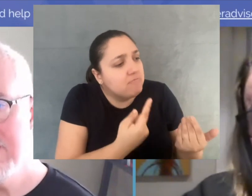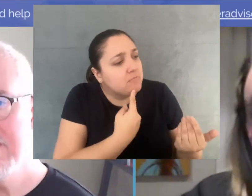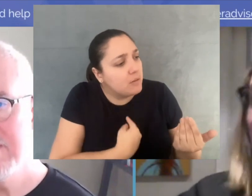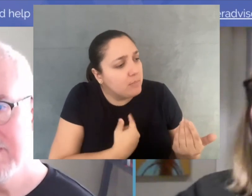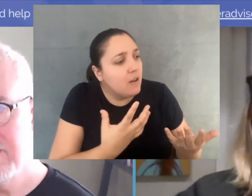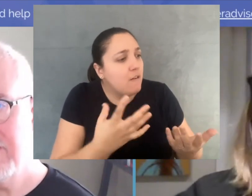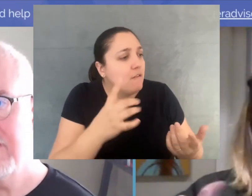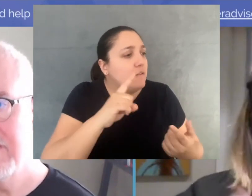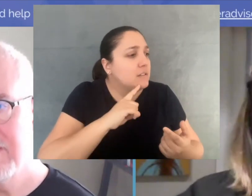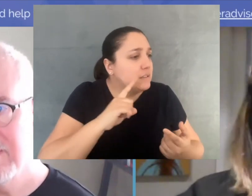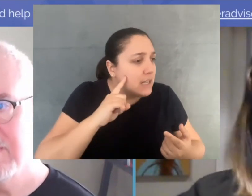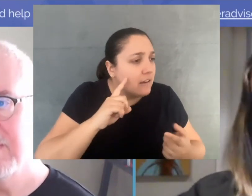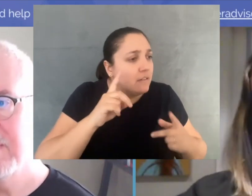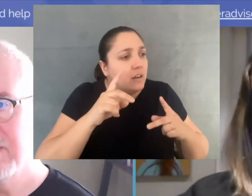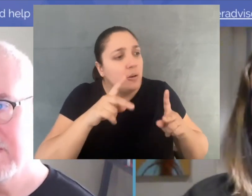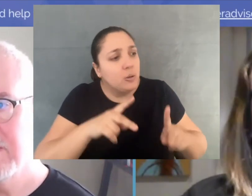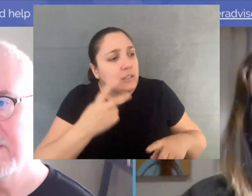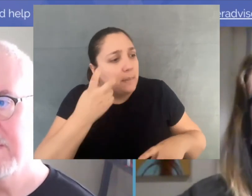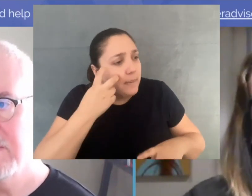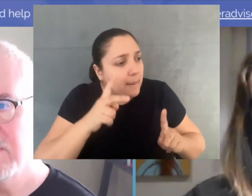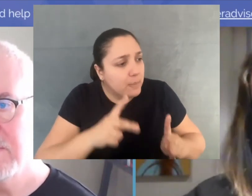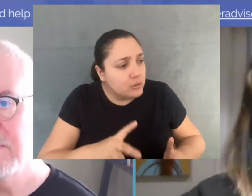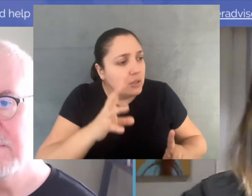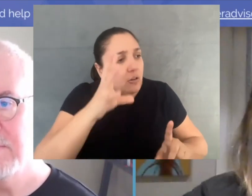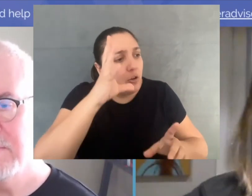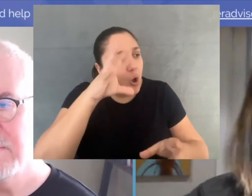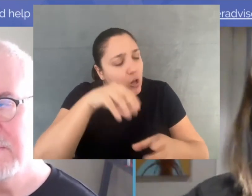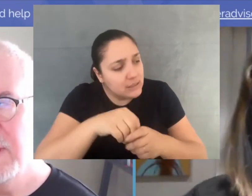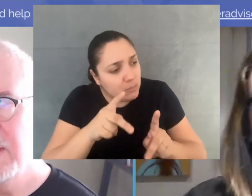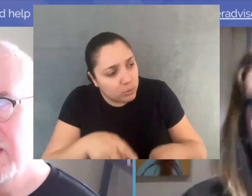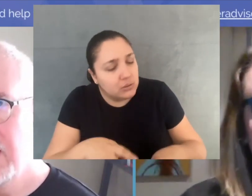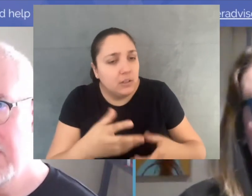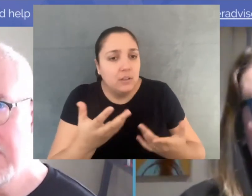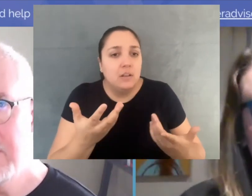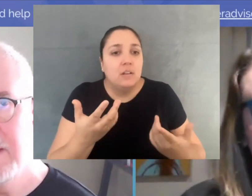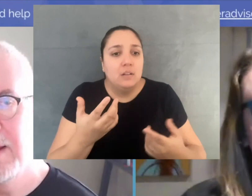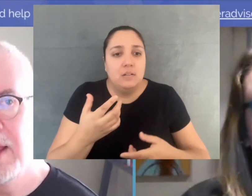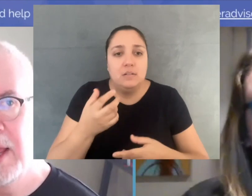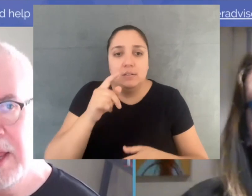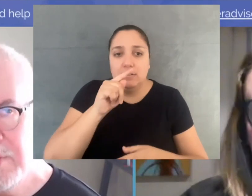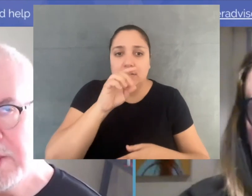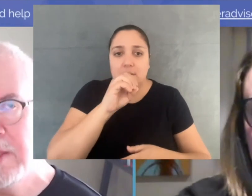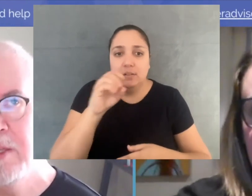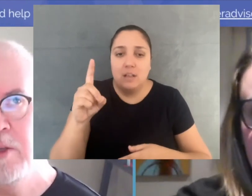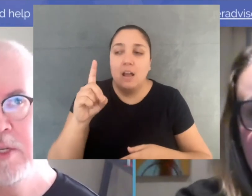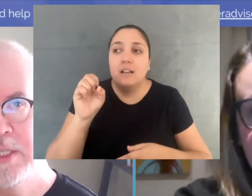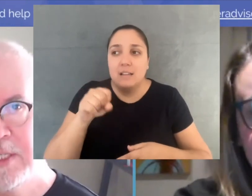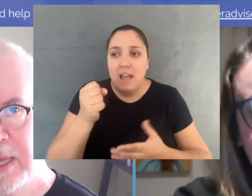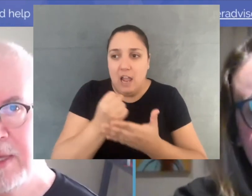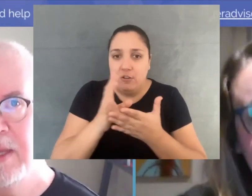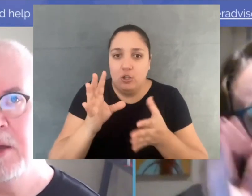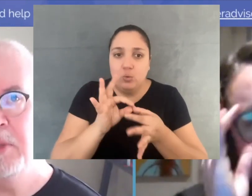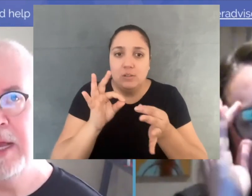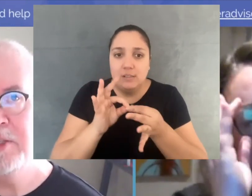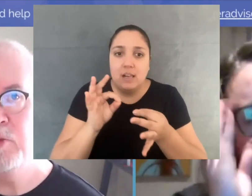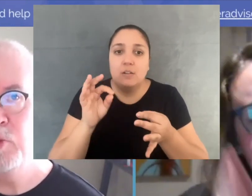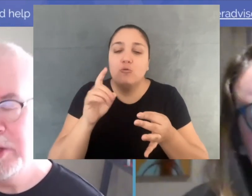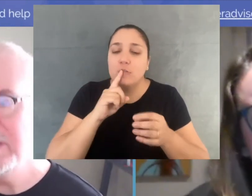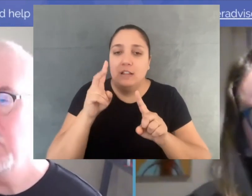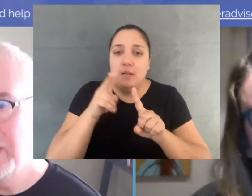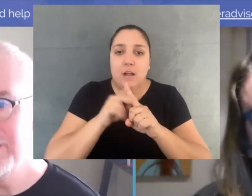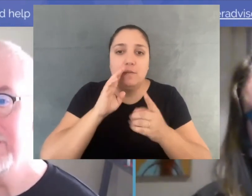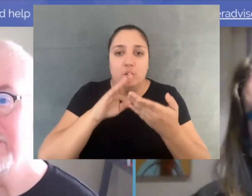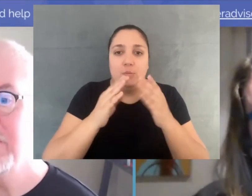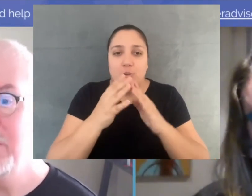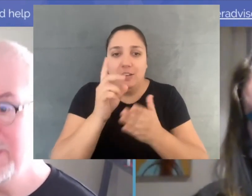with autism, and how do I make my material accessible for that? I think that everything that you just said applies